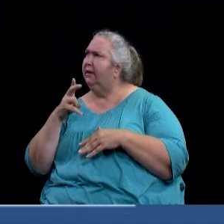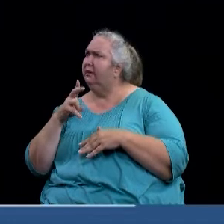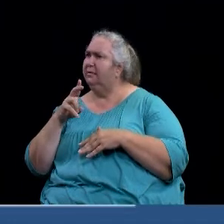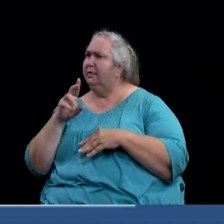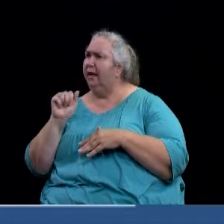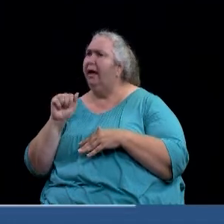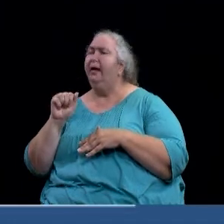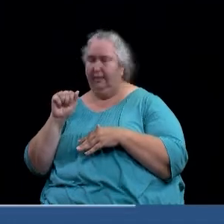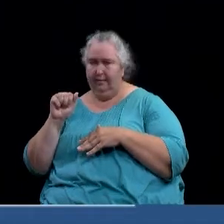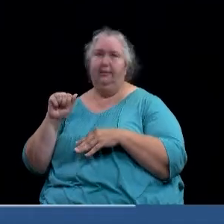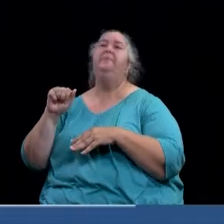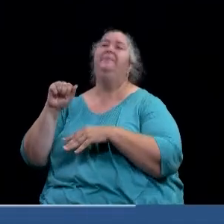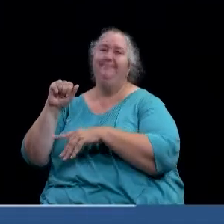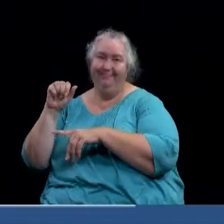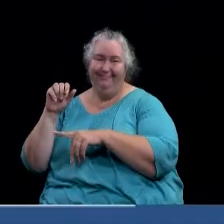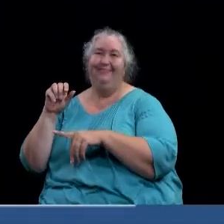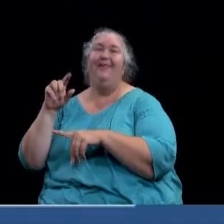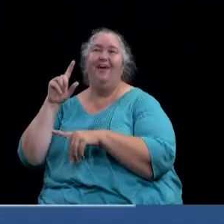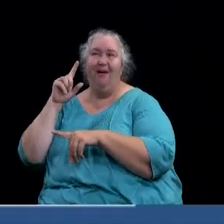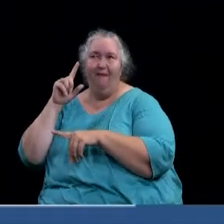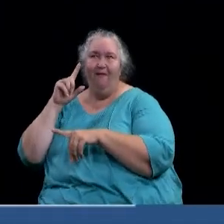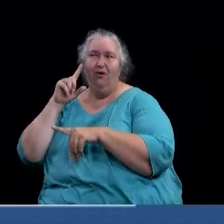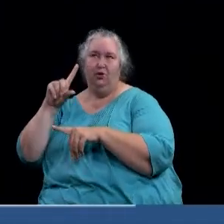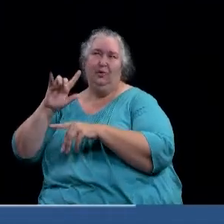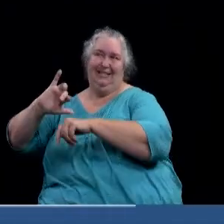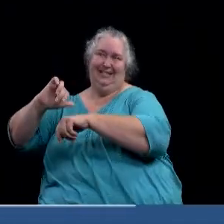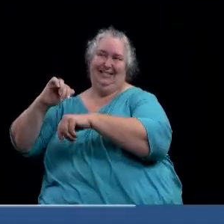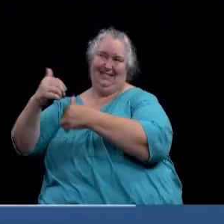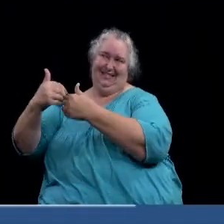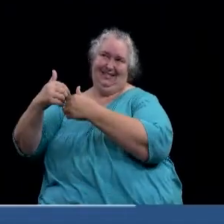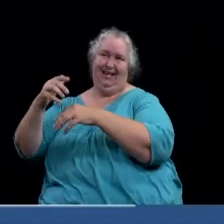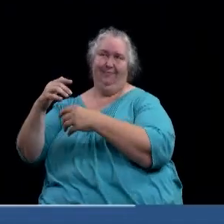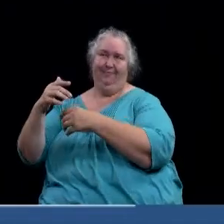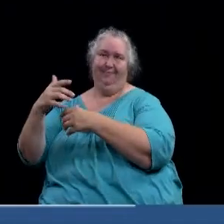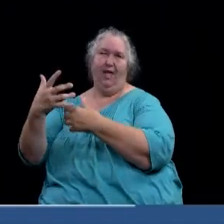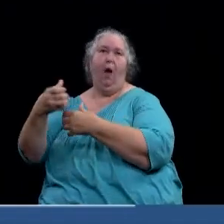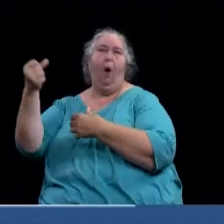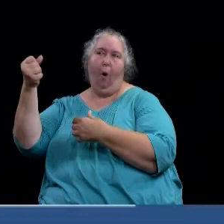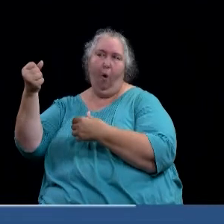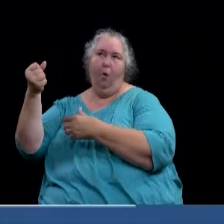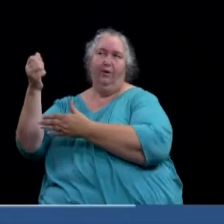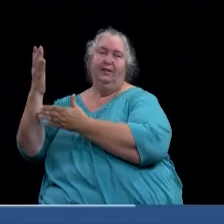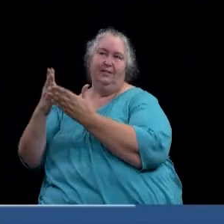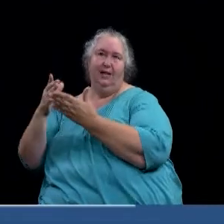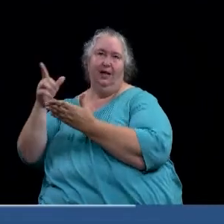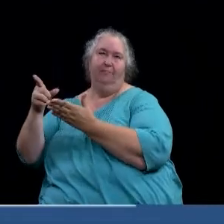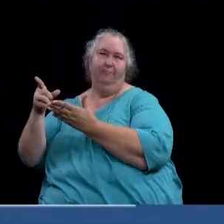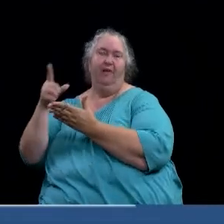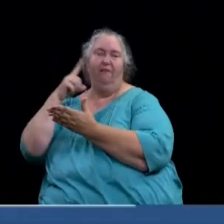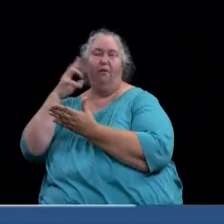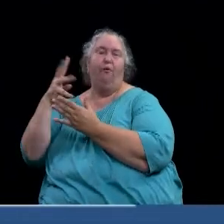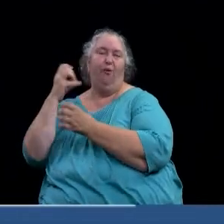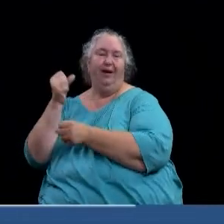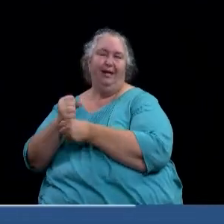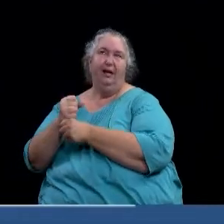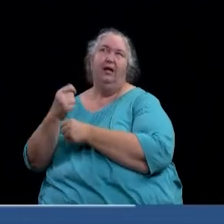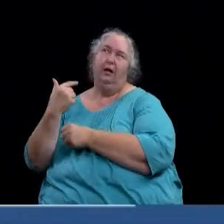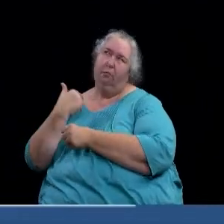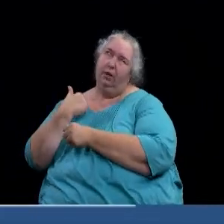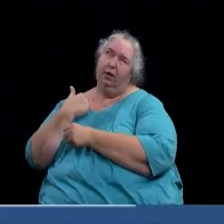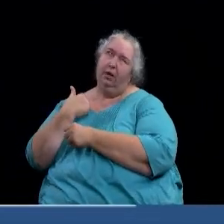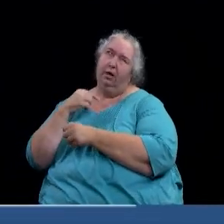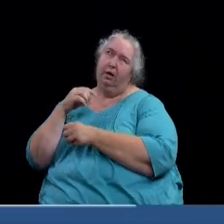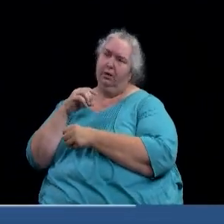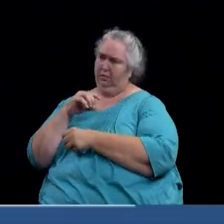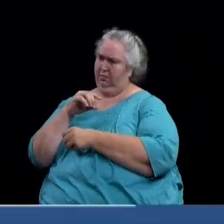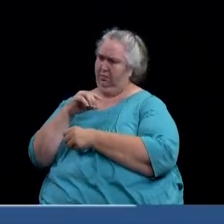to administer those units that way for at least 40 years. And we're about year 22 with those properties.